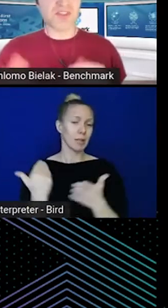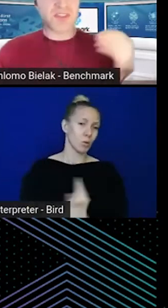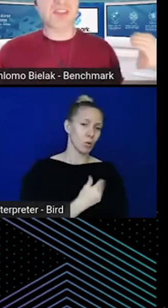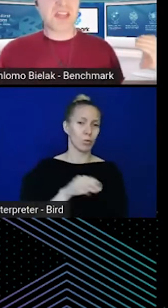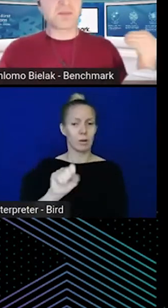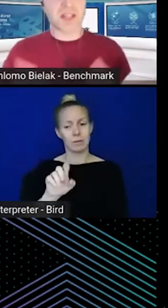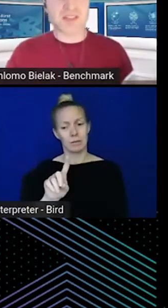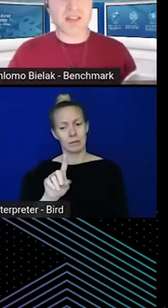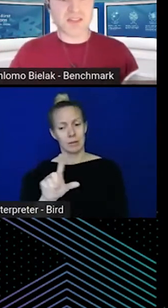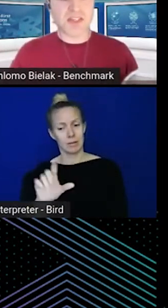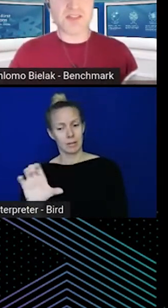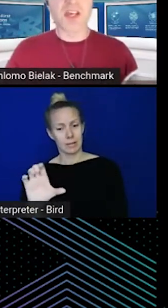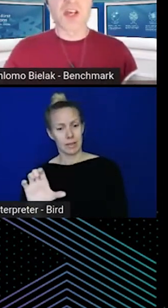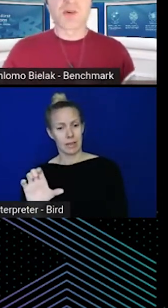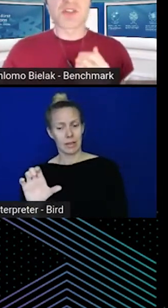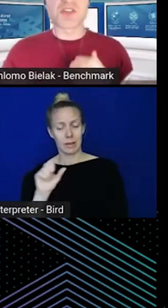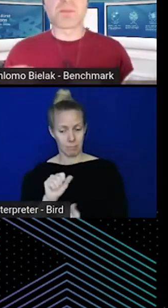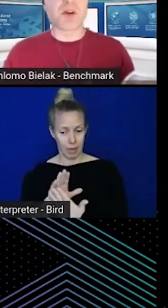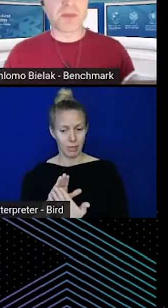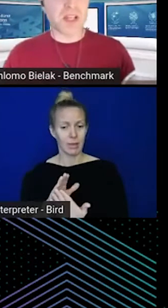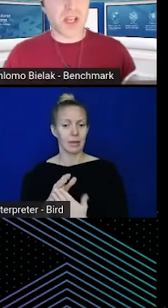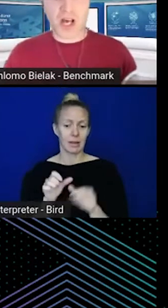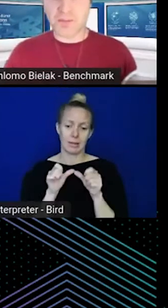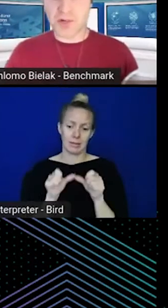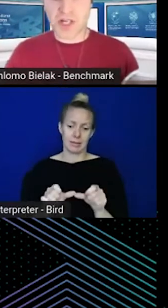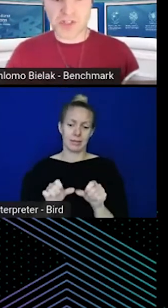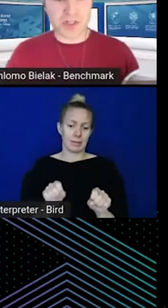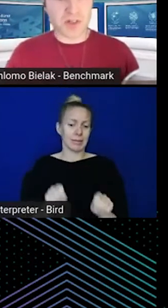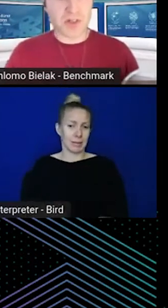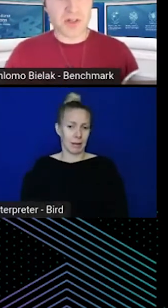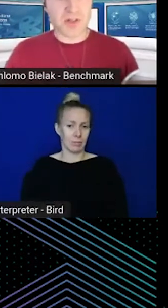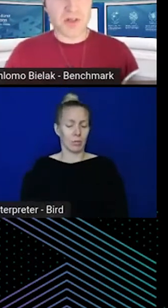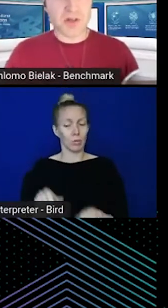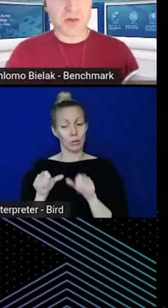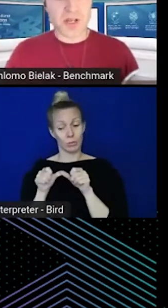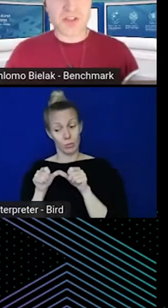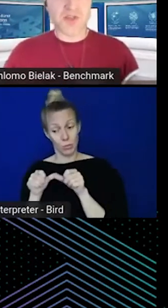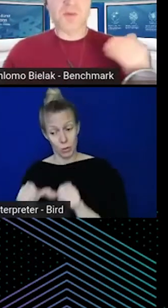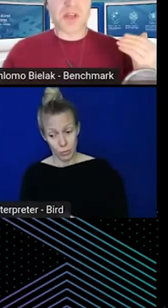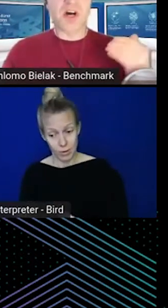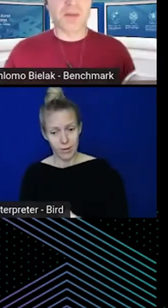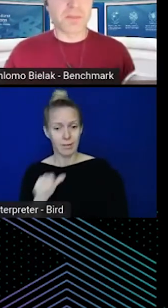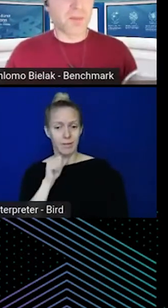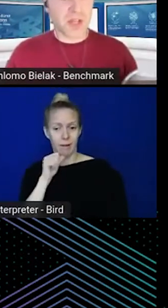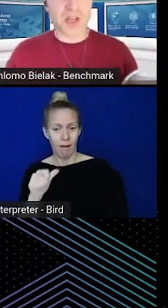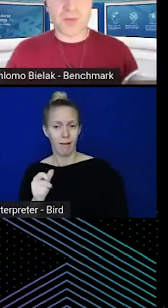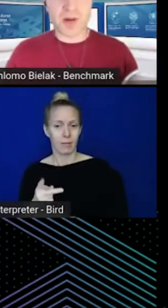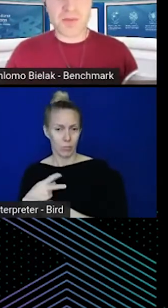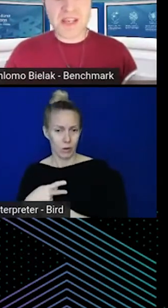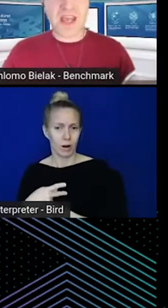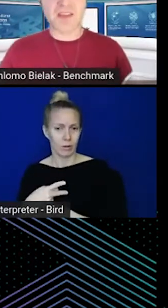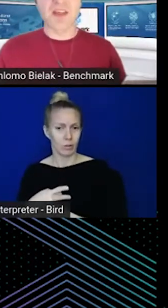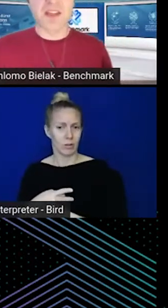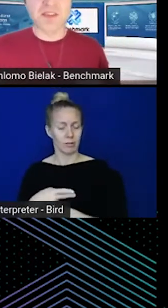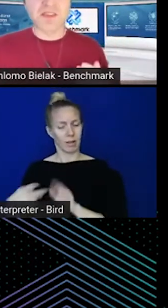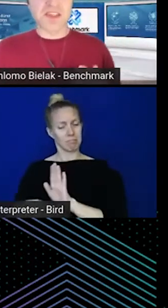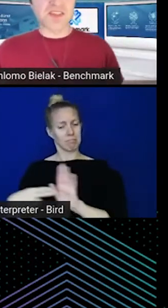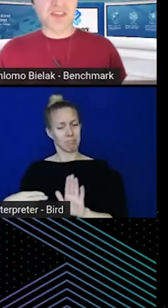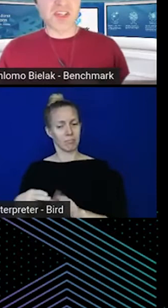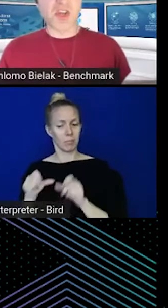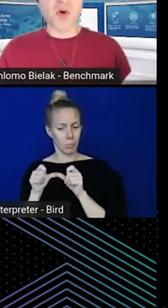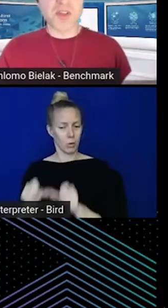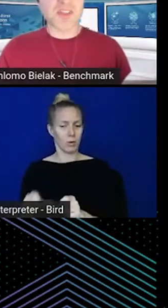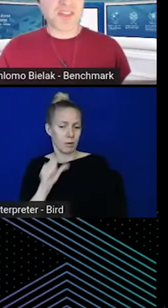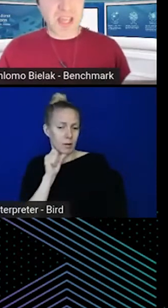method, which is sustainable SDLCs, which is impermanent non-production, right? This is what we call impermanent non-prod. But again,